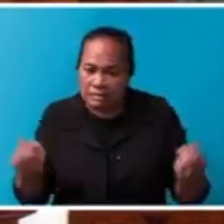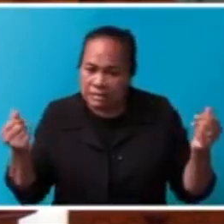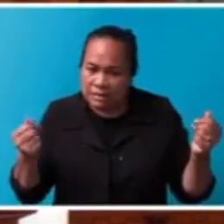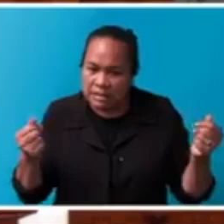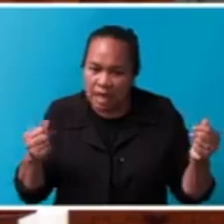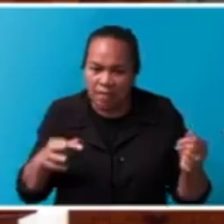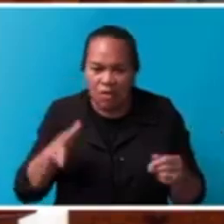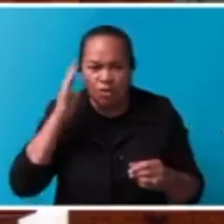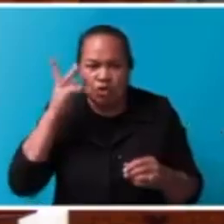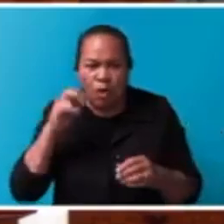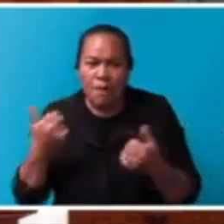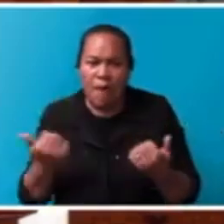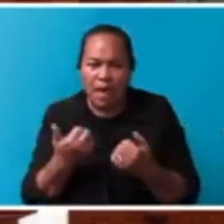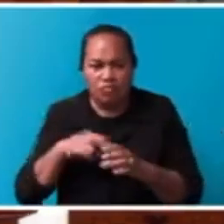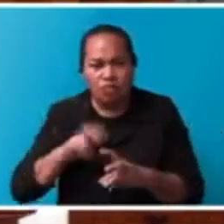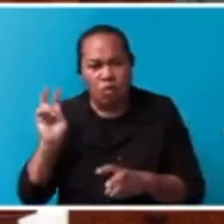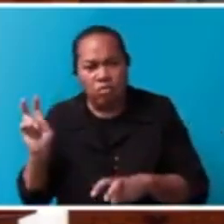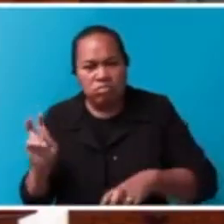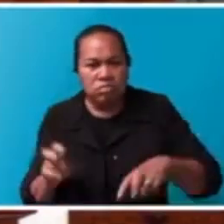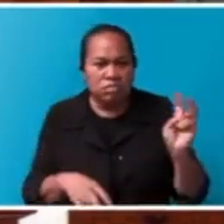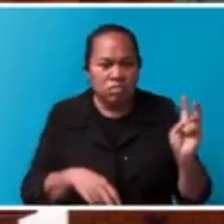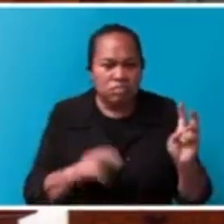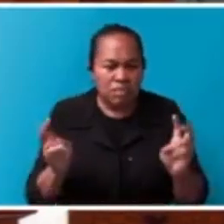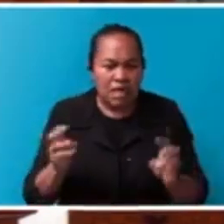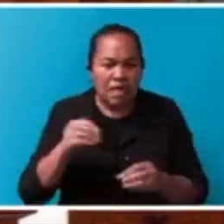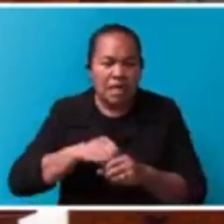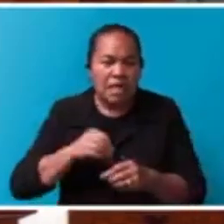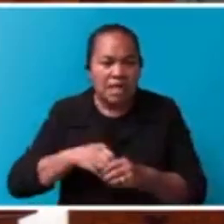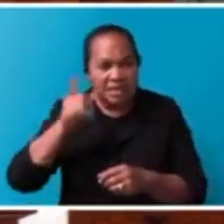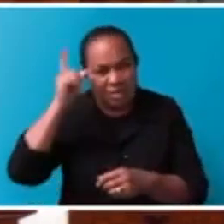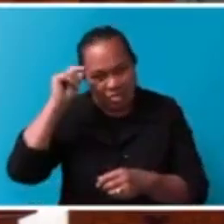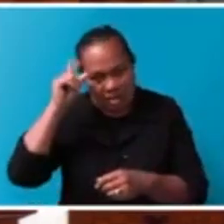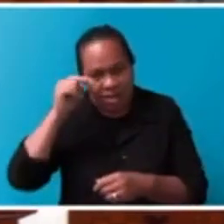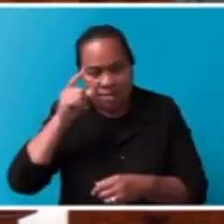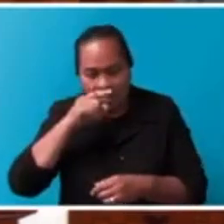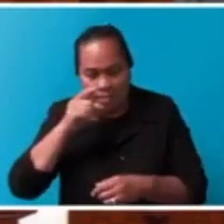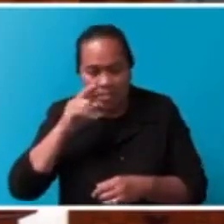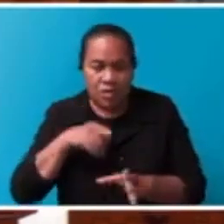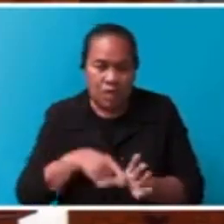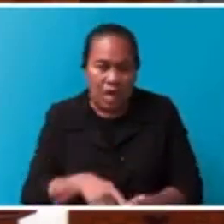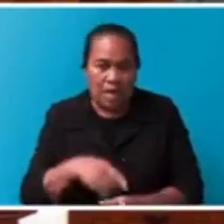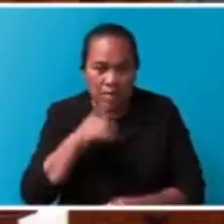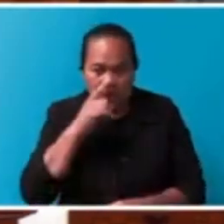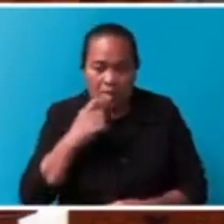school dropouts among our Itaukei youths.